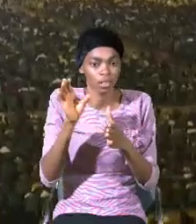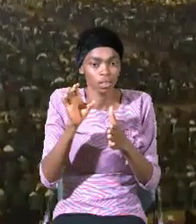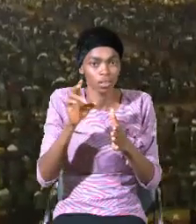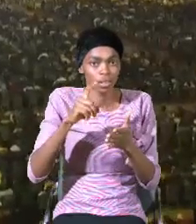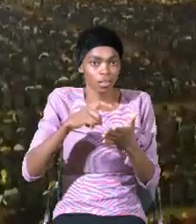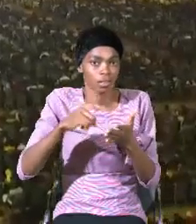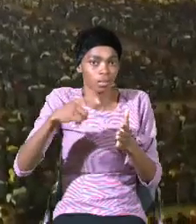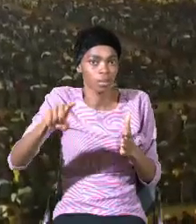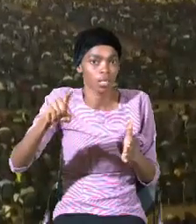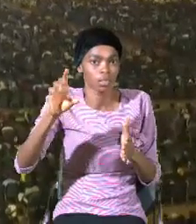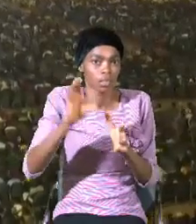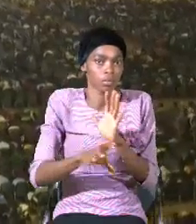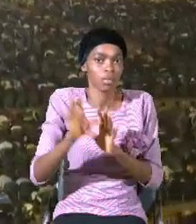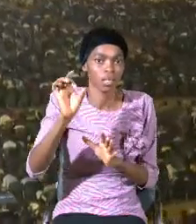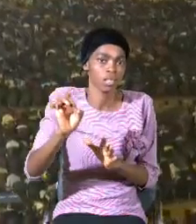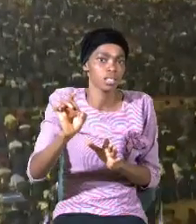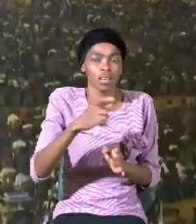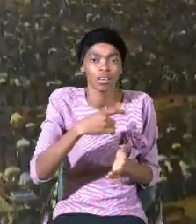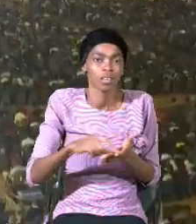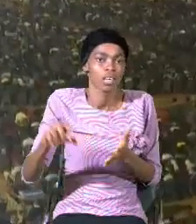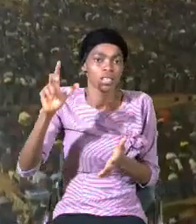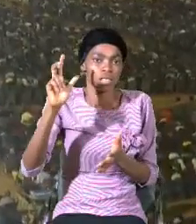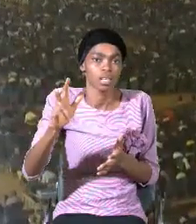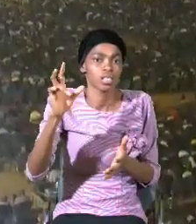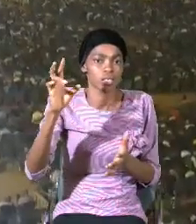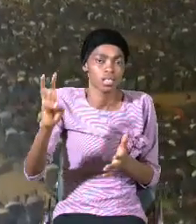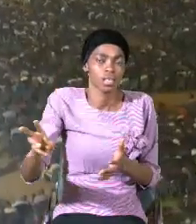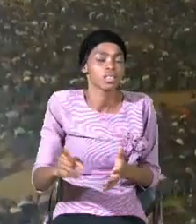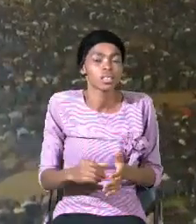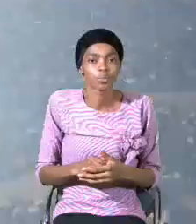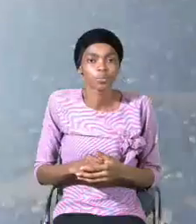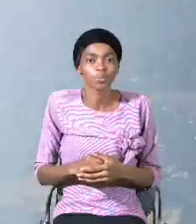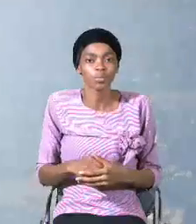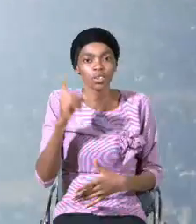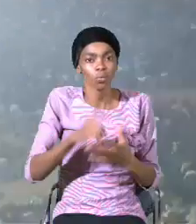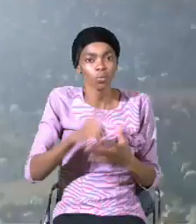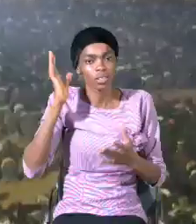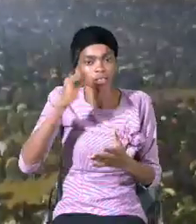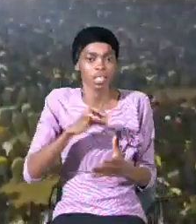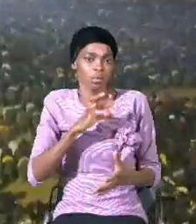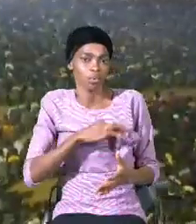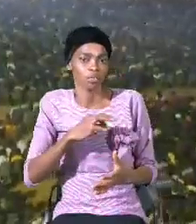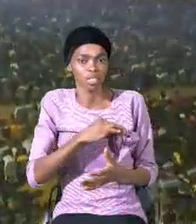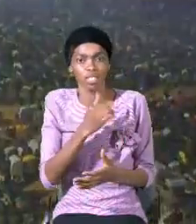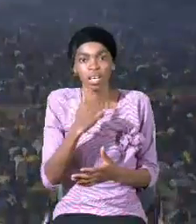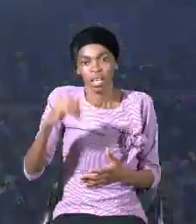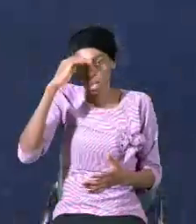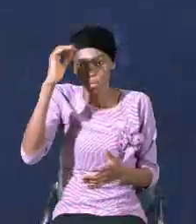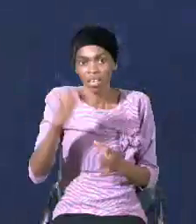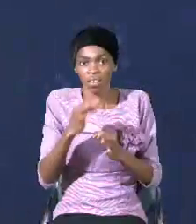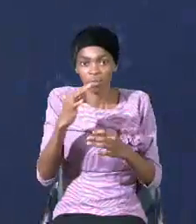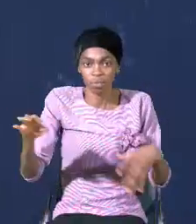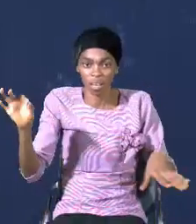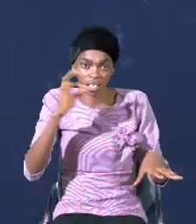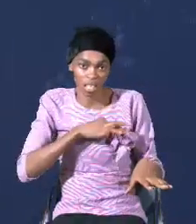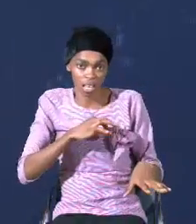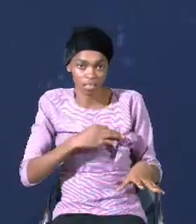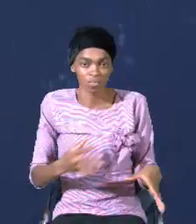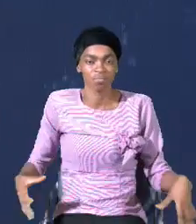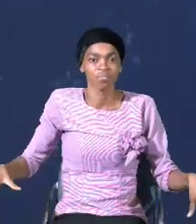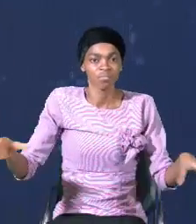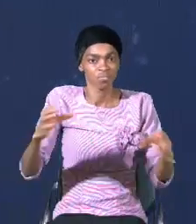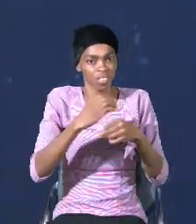it profit a man if he shall gain the whole world, all the money in